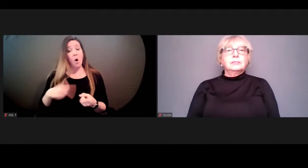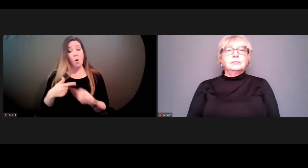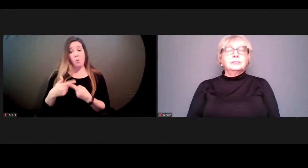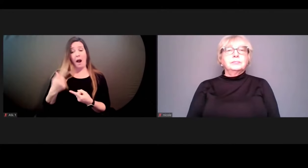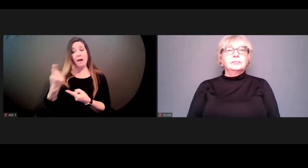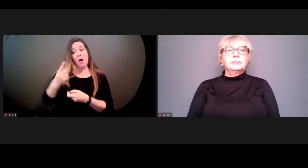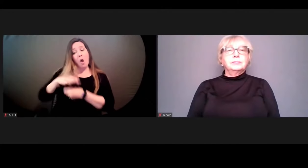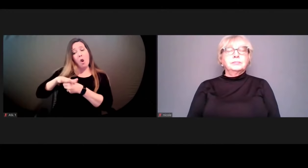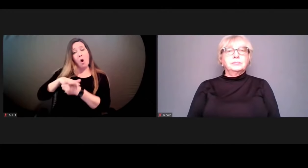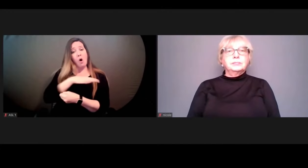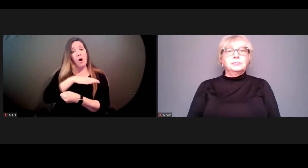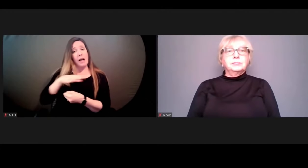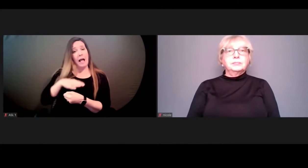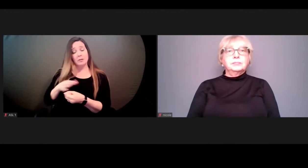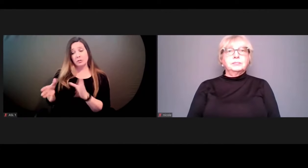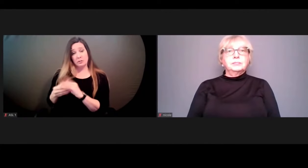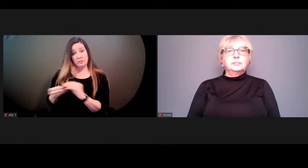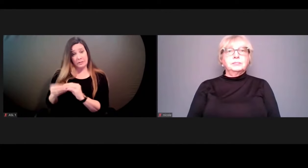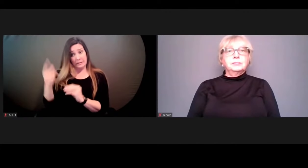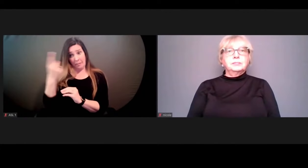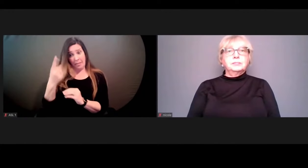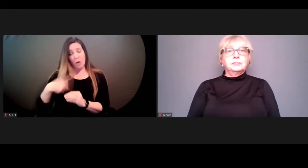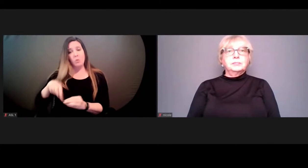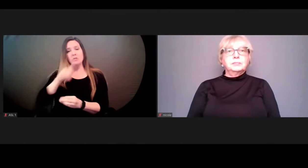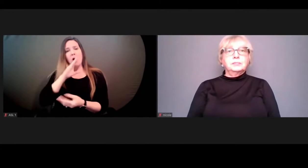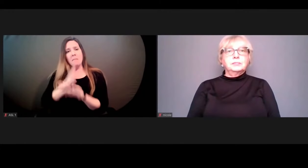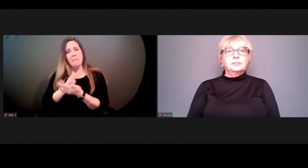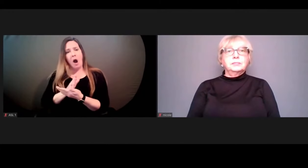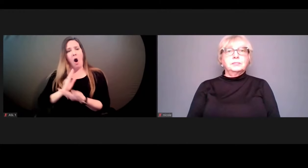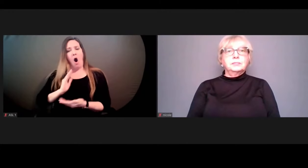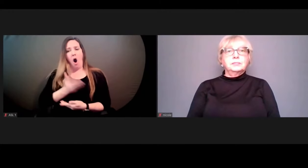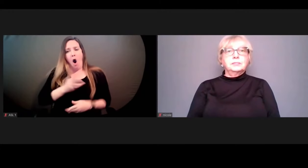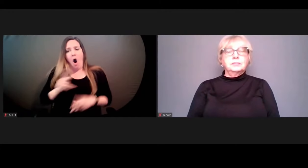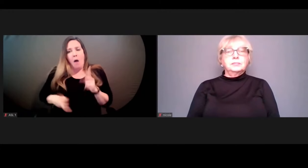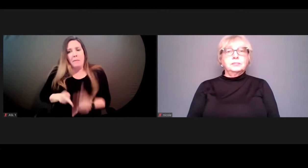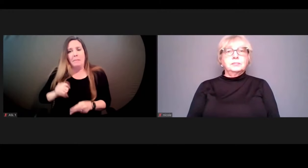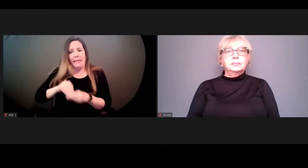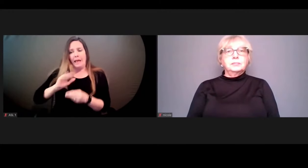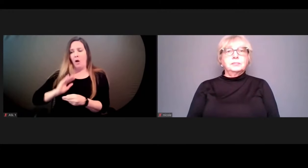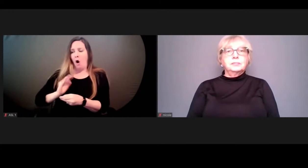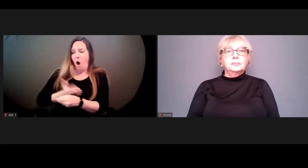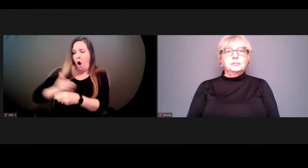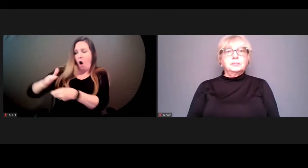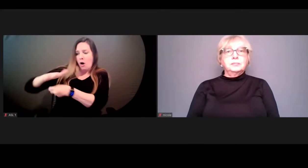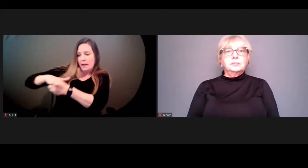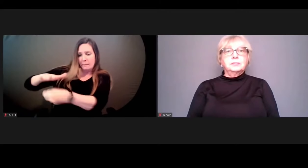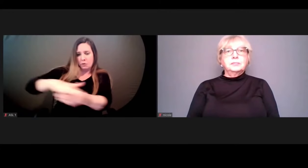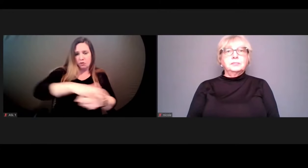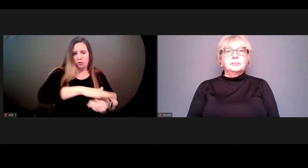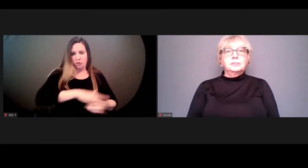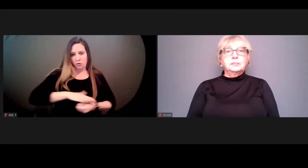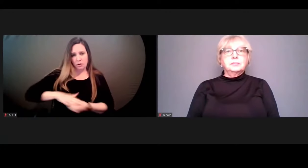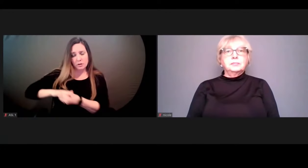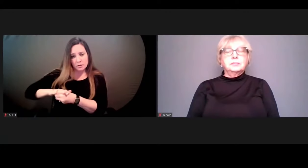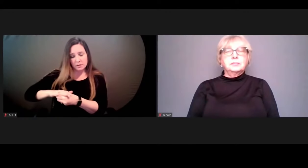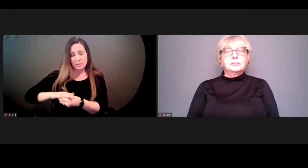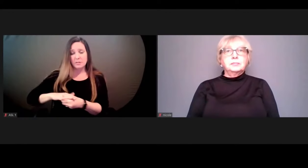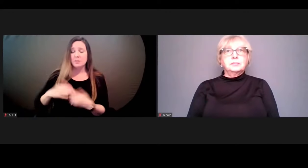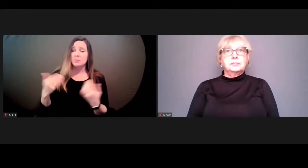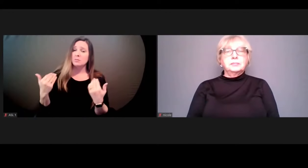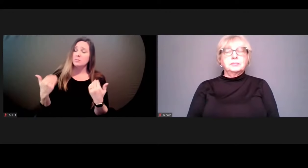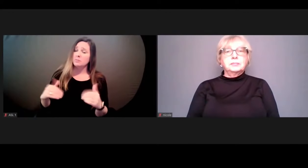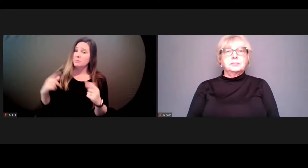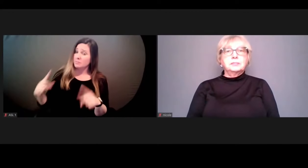we're speaking on behalf of our residents in our neighborhoods, businesses in our neighborhoods. And it's been extremely difficult to